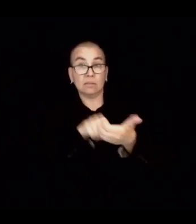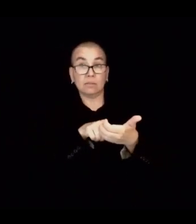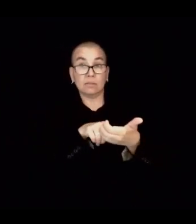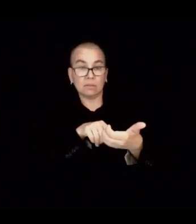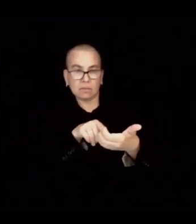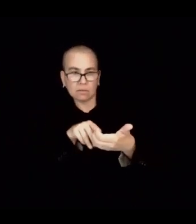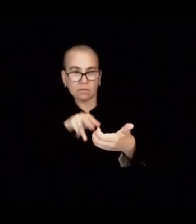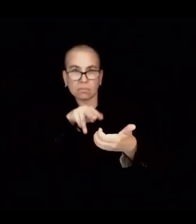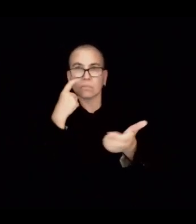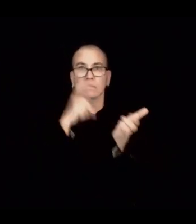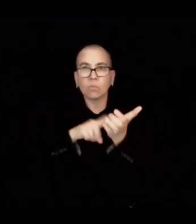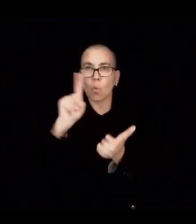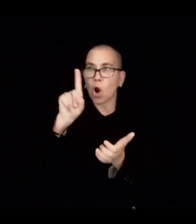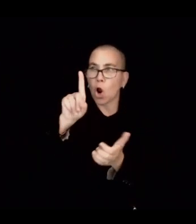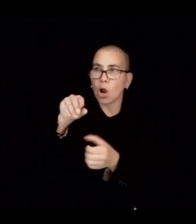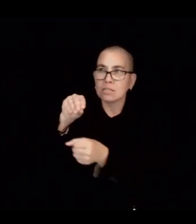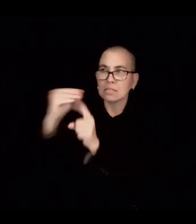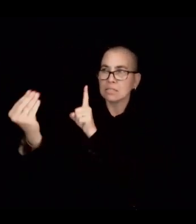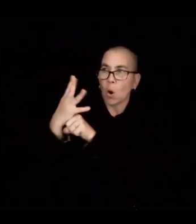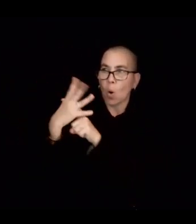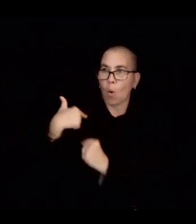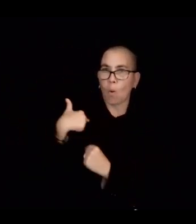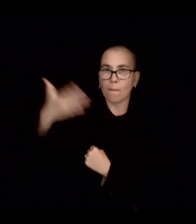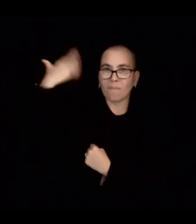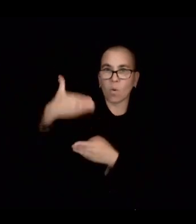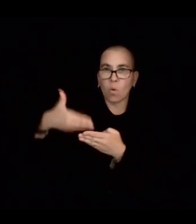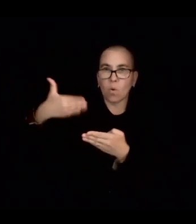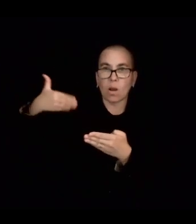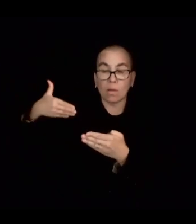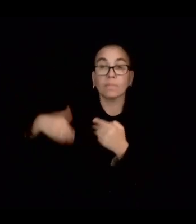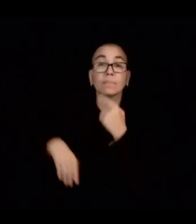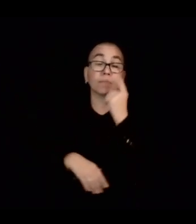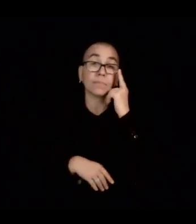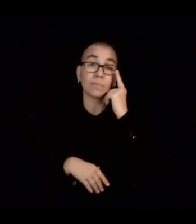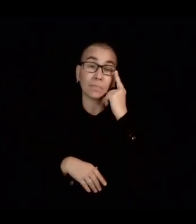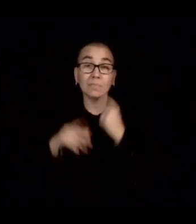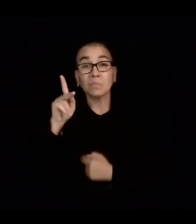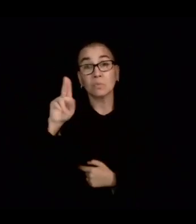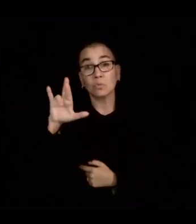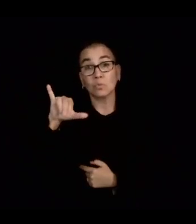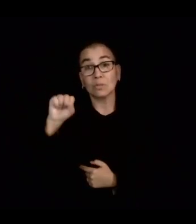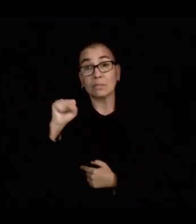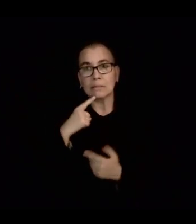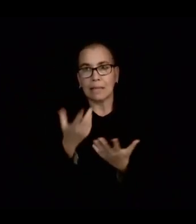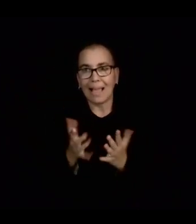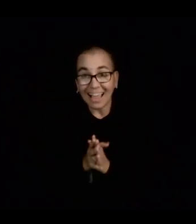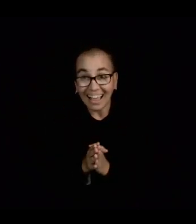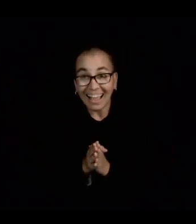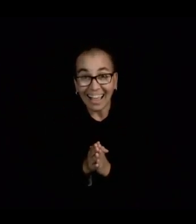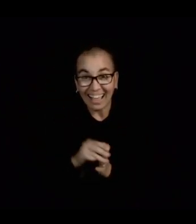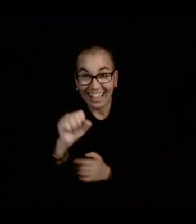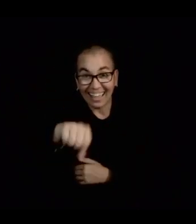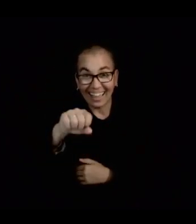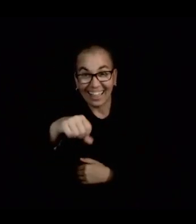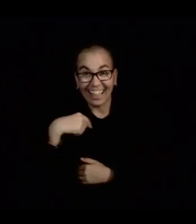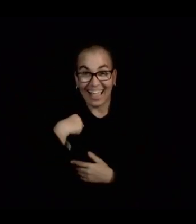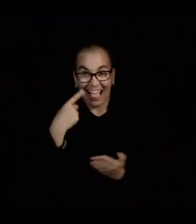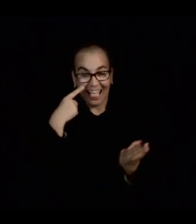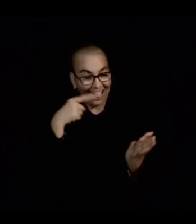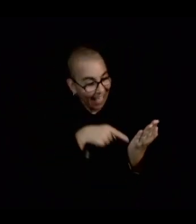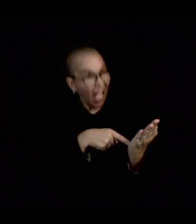that we're currently looking at, and I guess I'm just looking at I just pulled my phone up and thought, oh my. Look at your